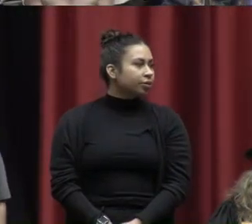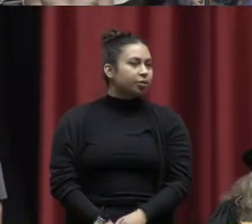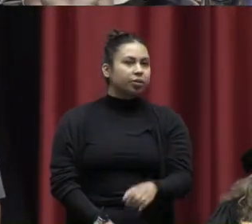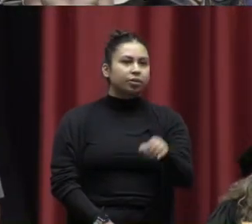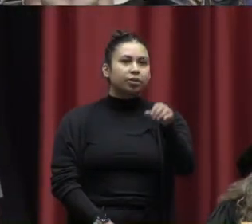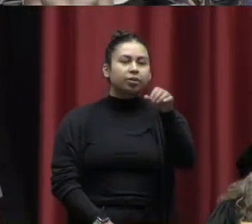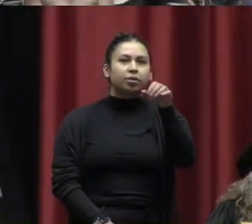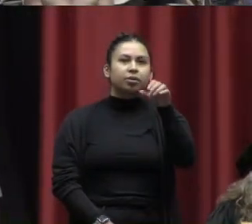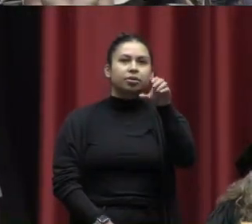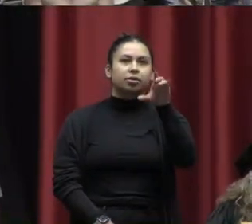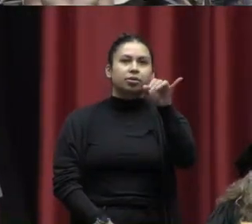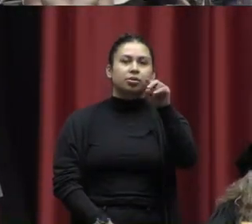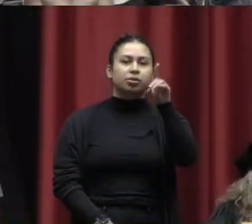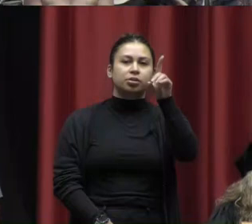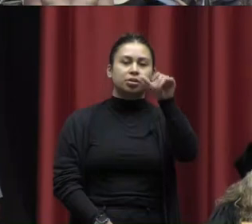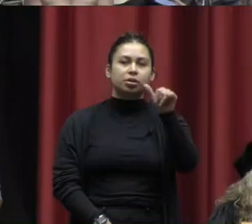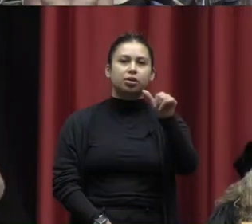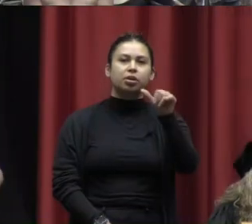Sydney Norris,